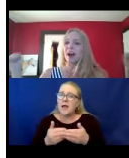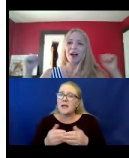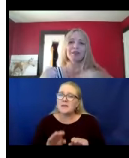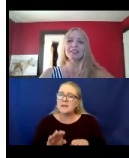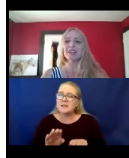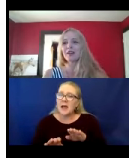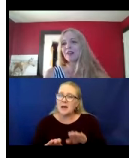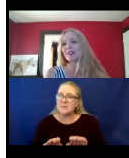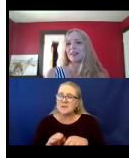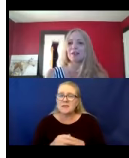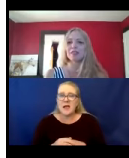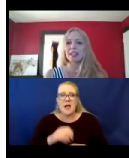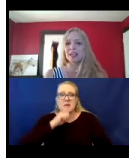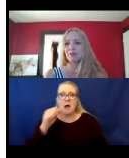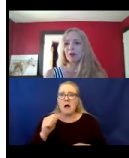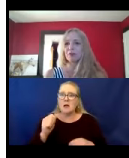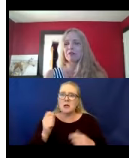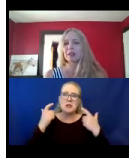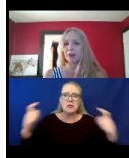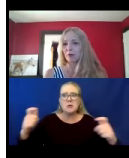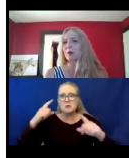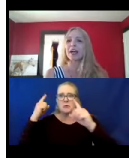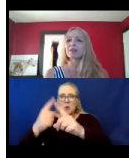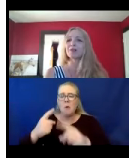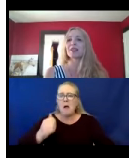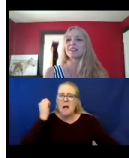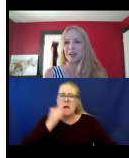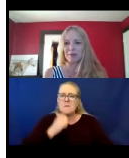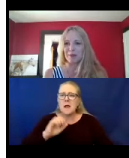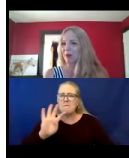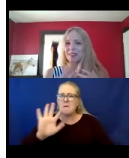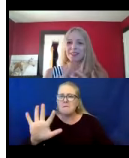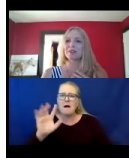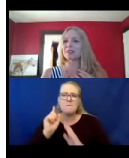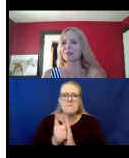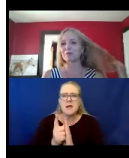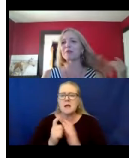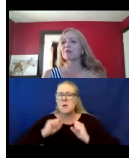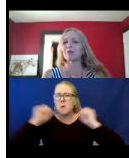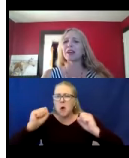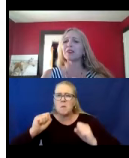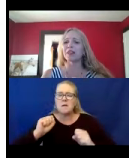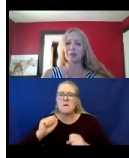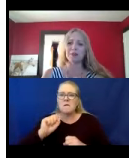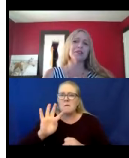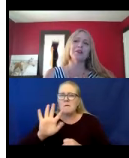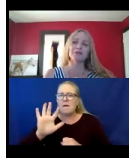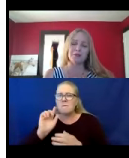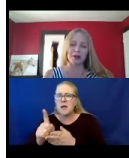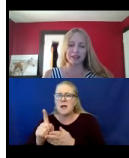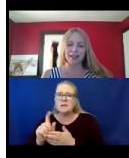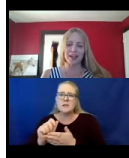be, I'm going to take on a everyday 45-minute aerobic exercise tape. We don't want to set ourselves up for fail. That could be